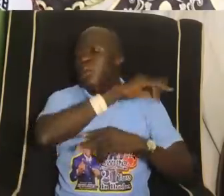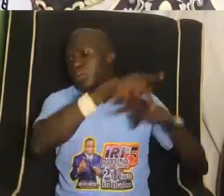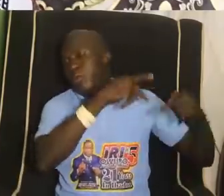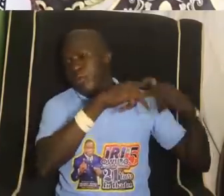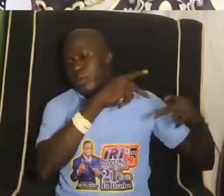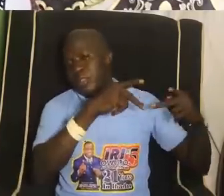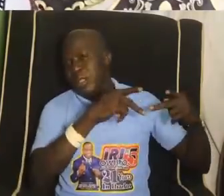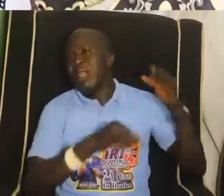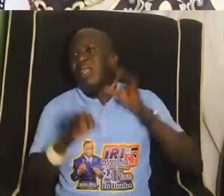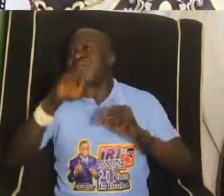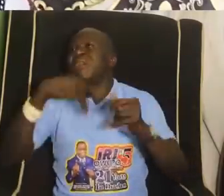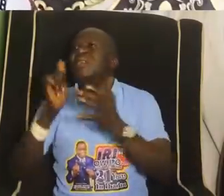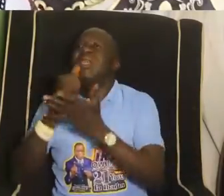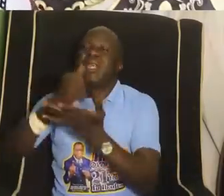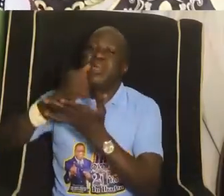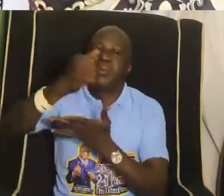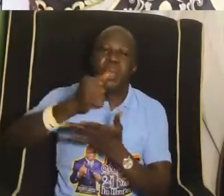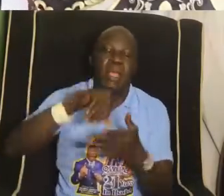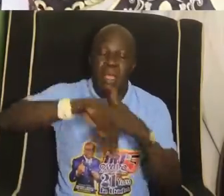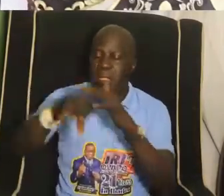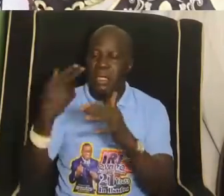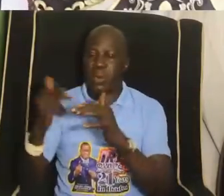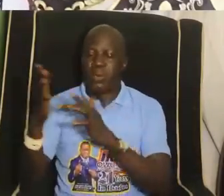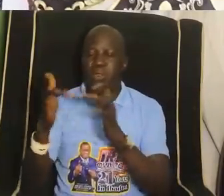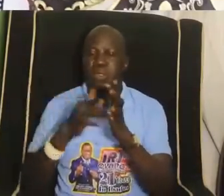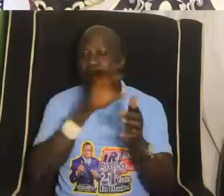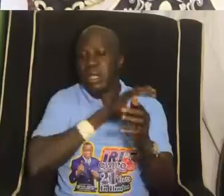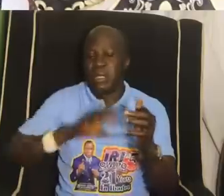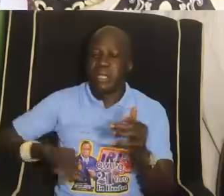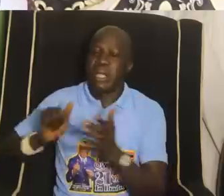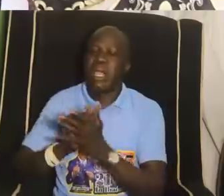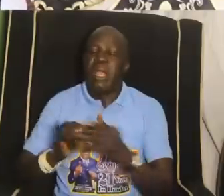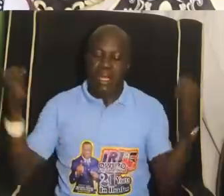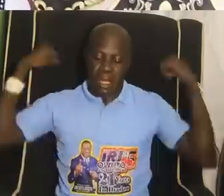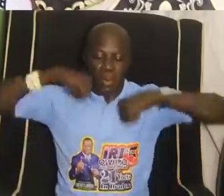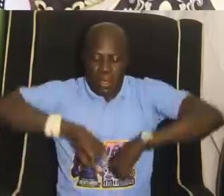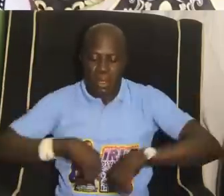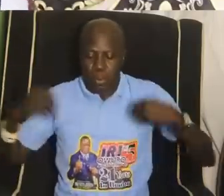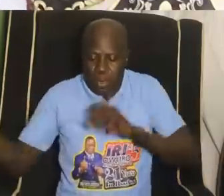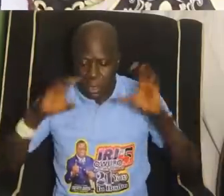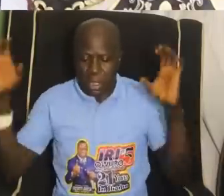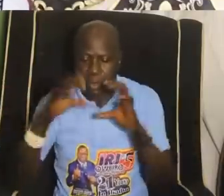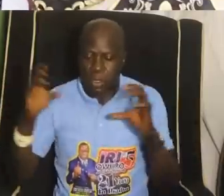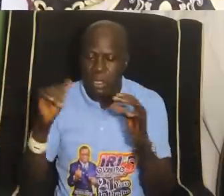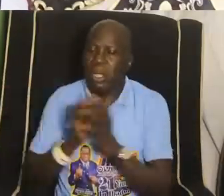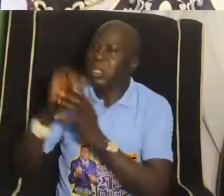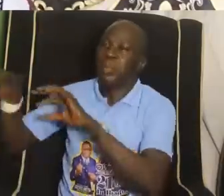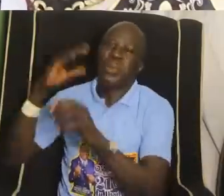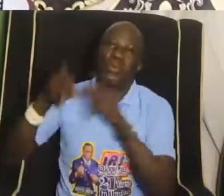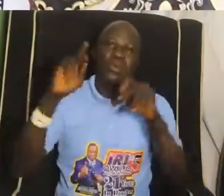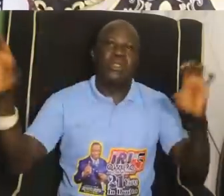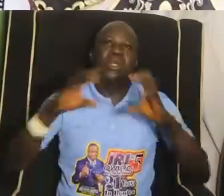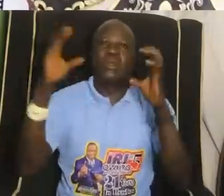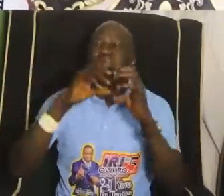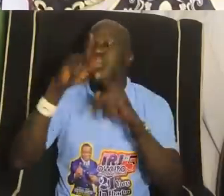as a prophet. You can say amen. In the name of Jesus Christ of Nazareth. Garment of celebration. That they